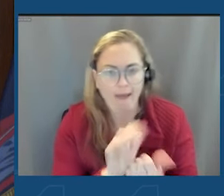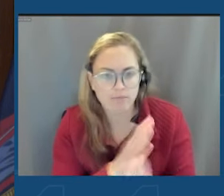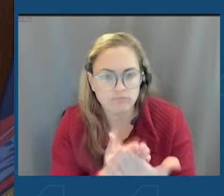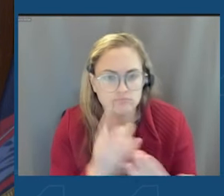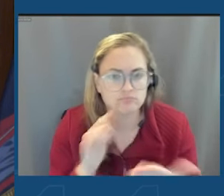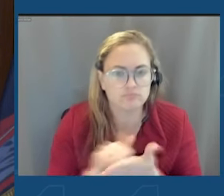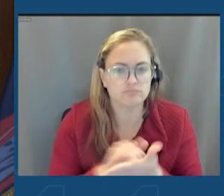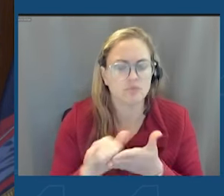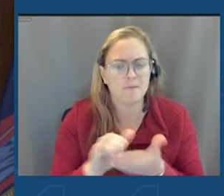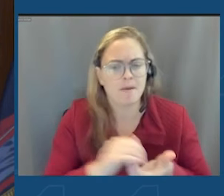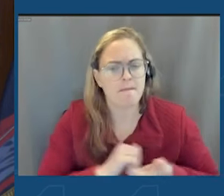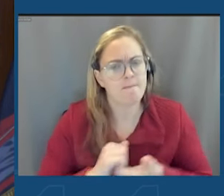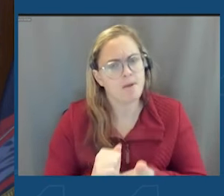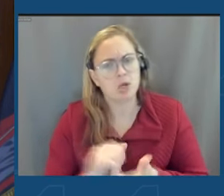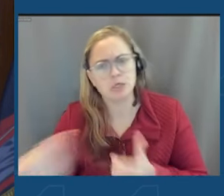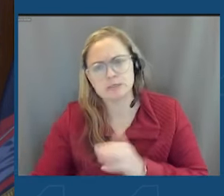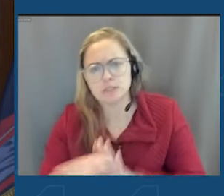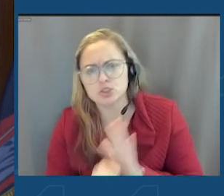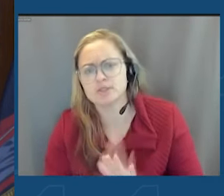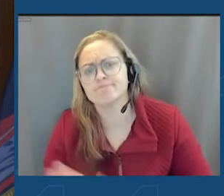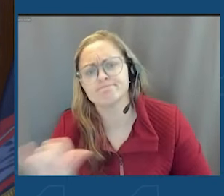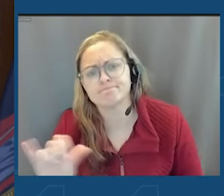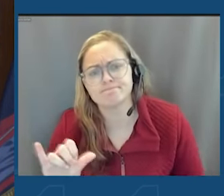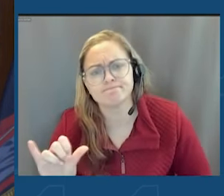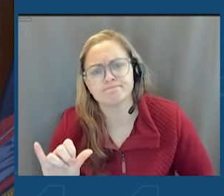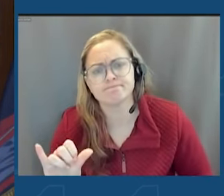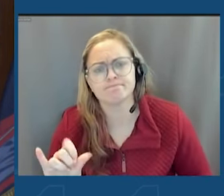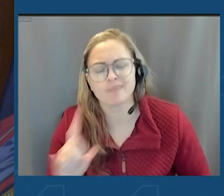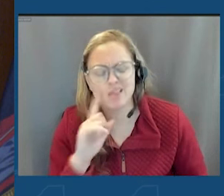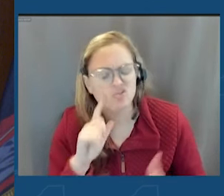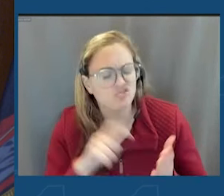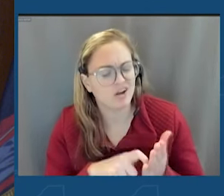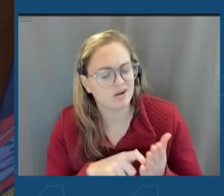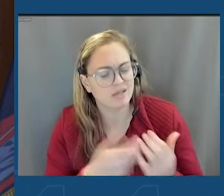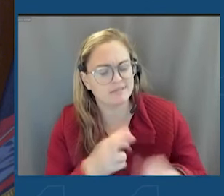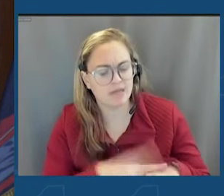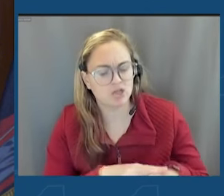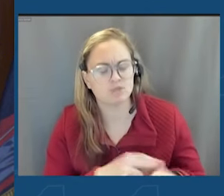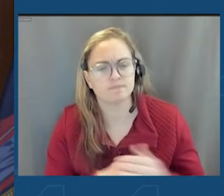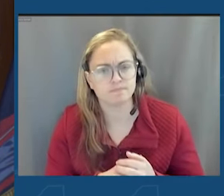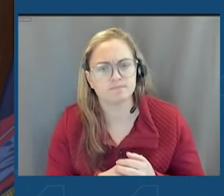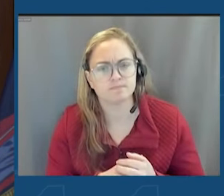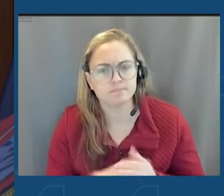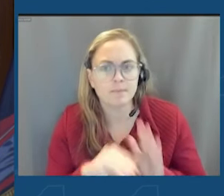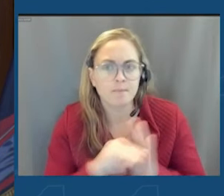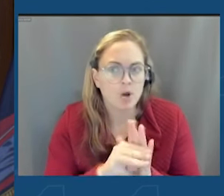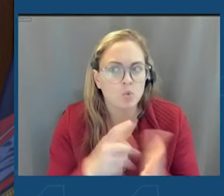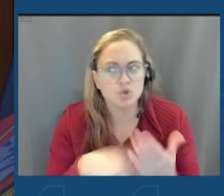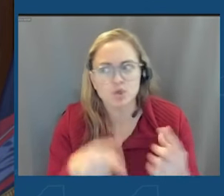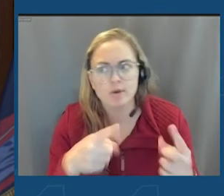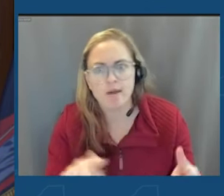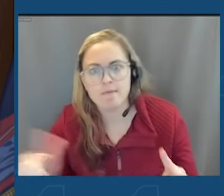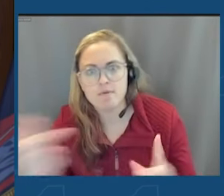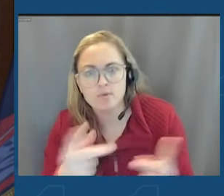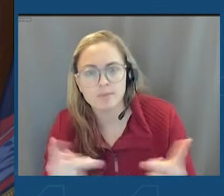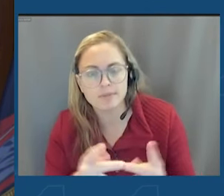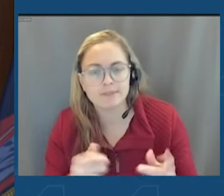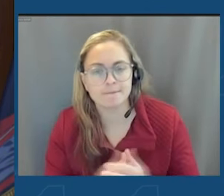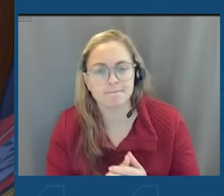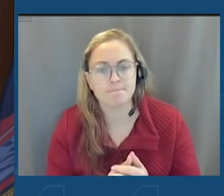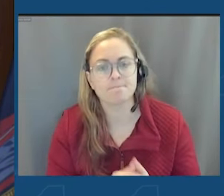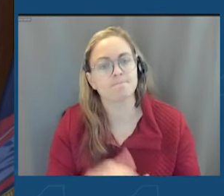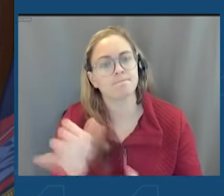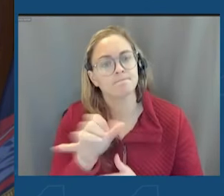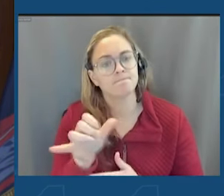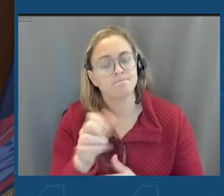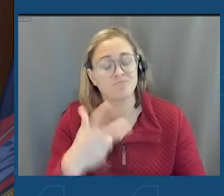our partners in other states as well. And that has been recognized nationally as a model for what should be happening elsewhere. We also tripled